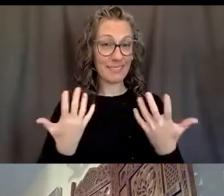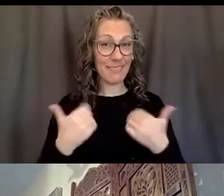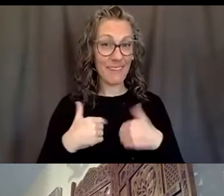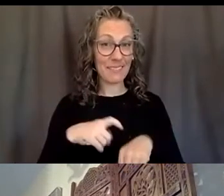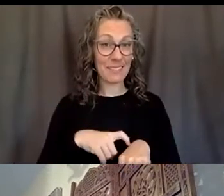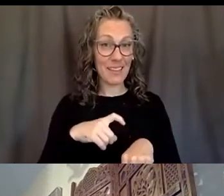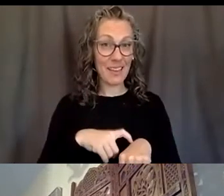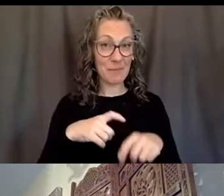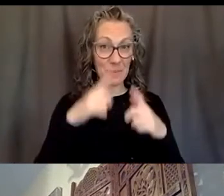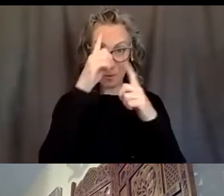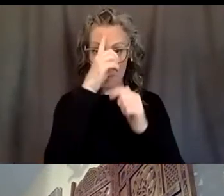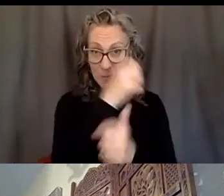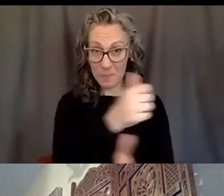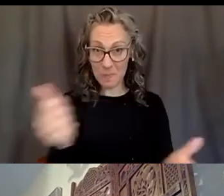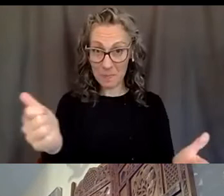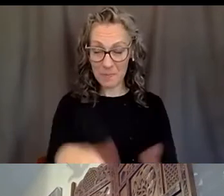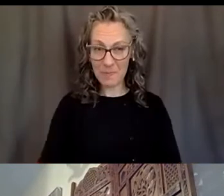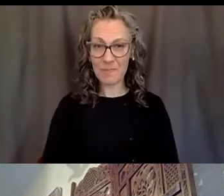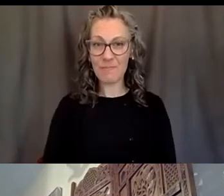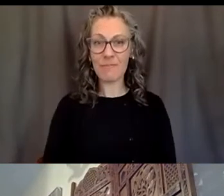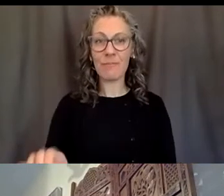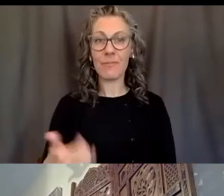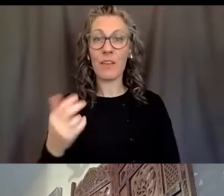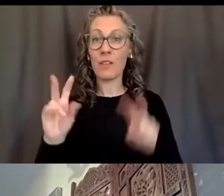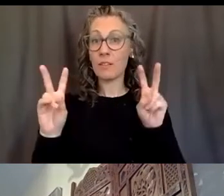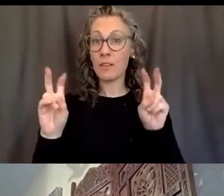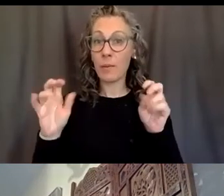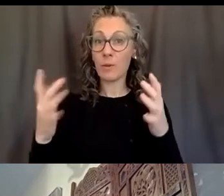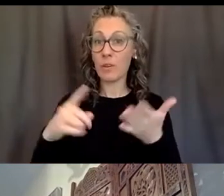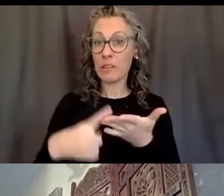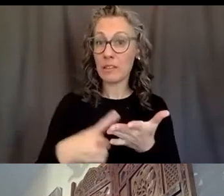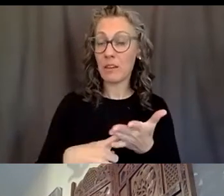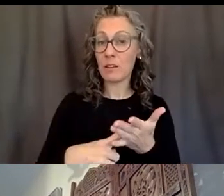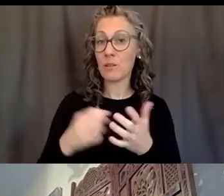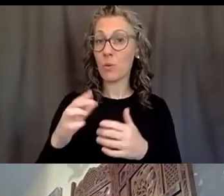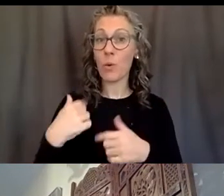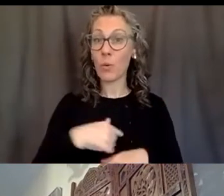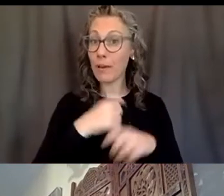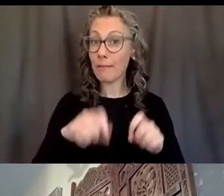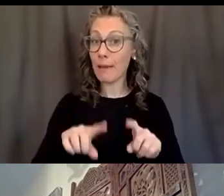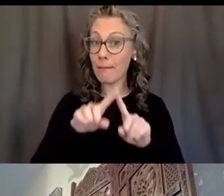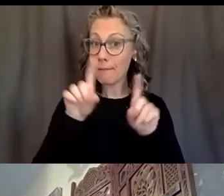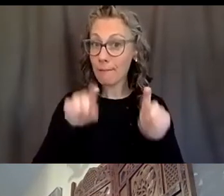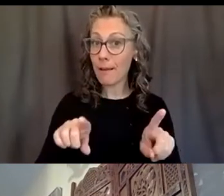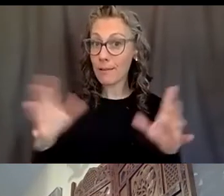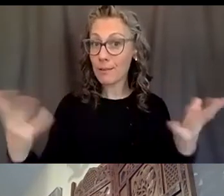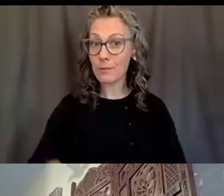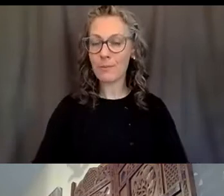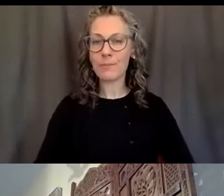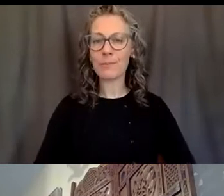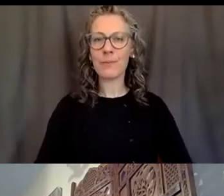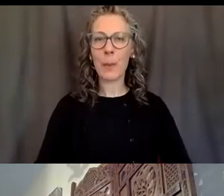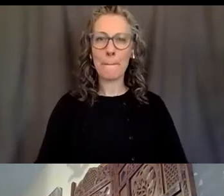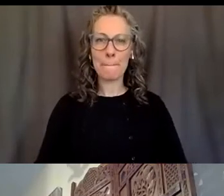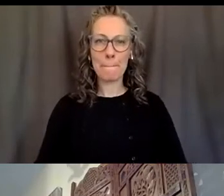So yeah. Any other related topic we want to talk about, or if one of us wants to ask a question, or we can